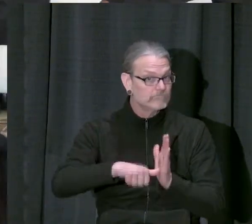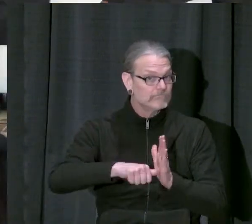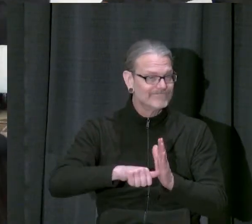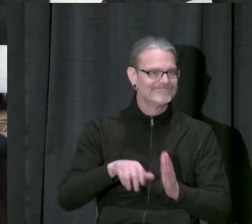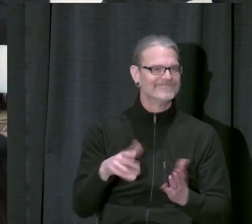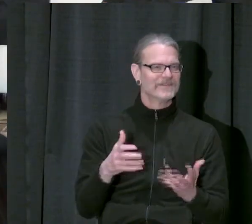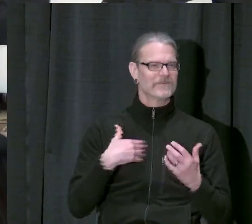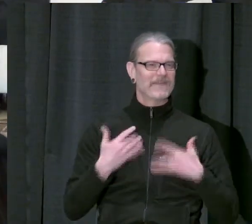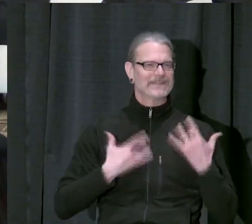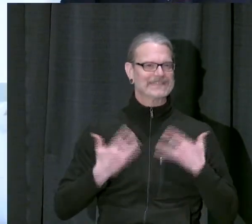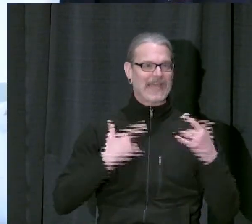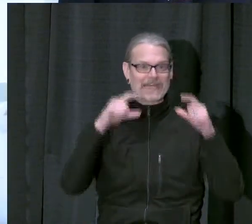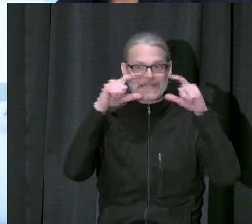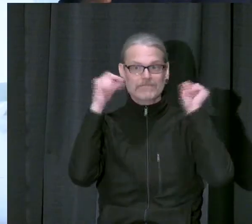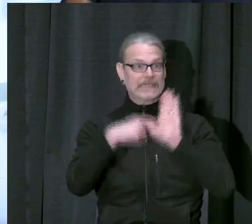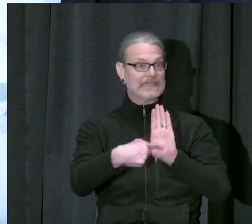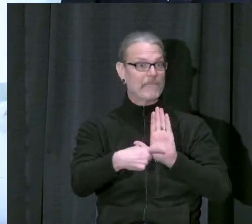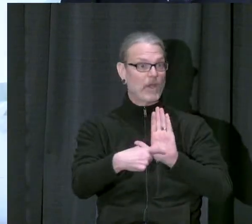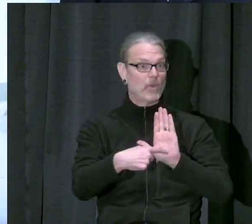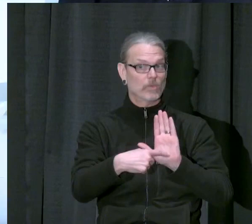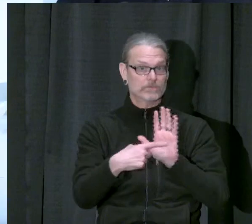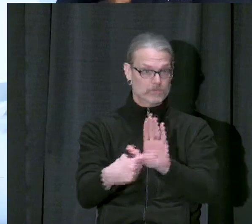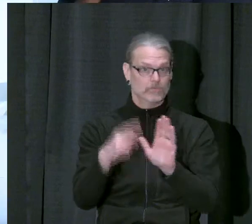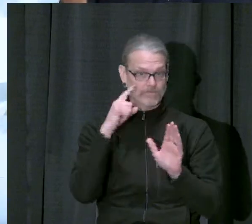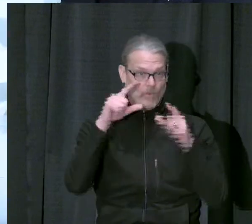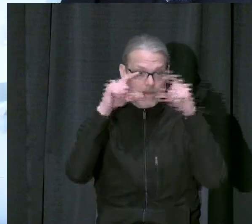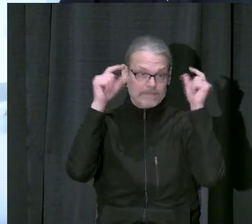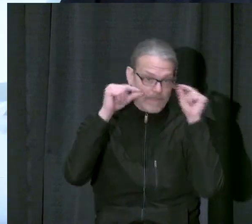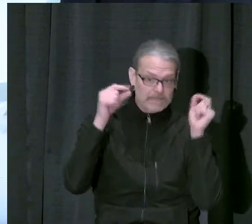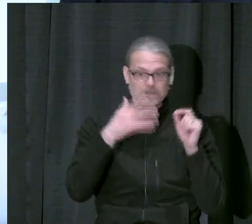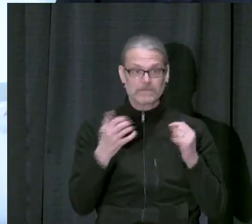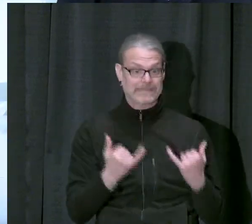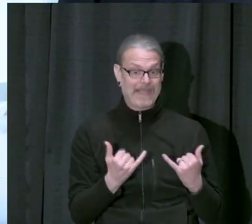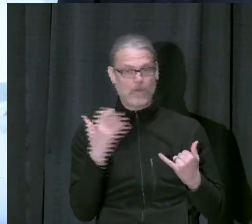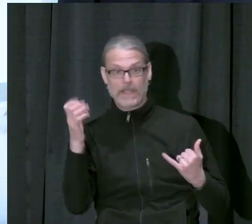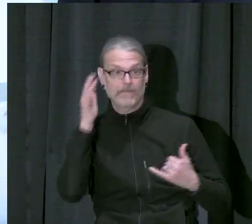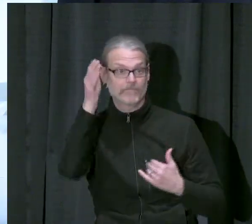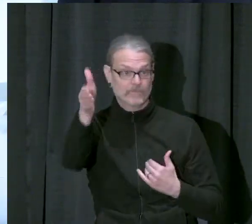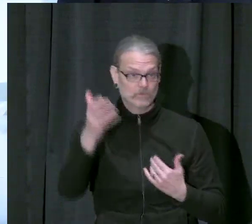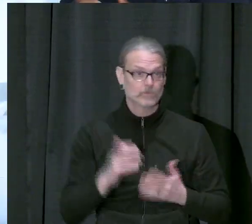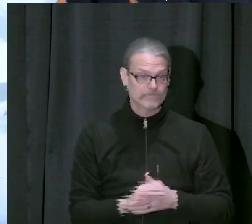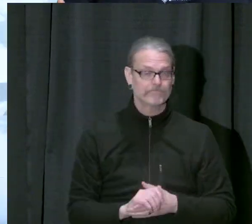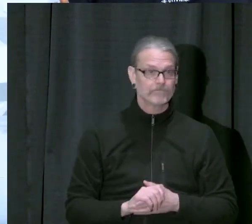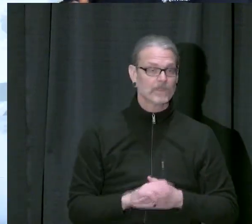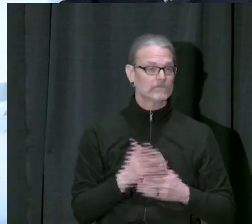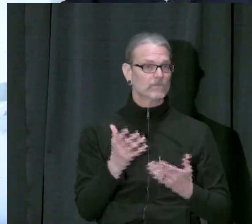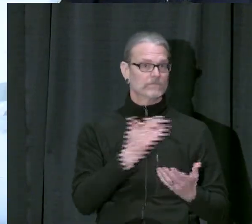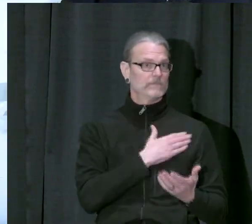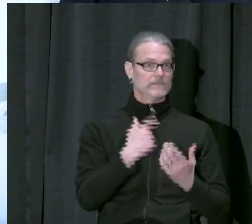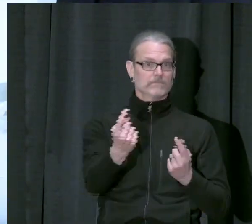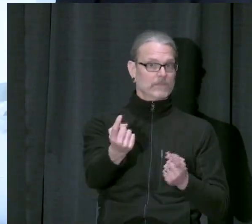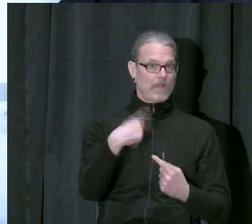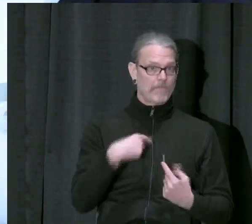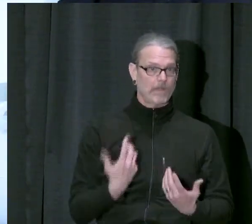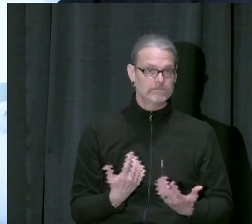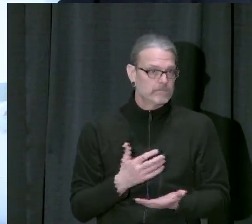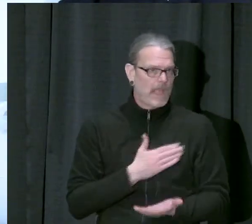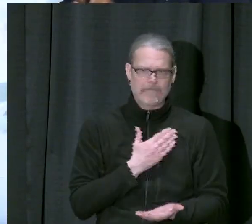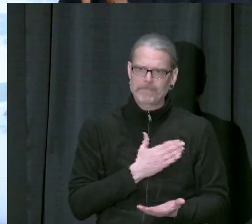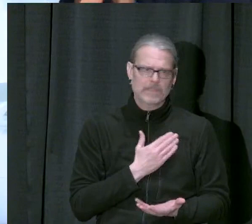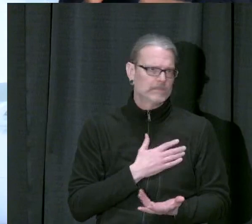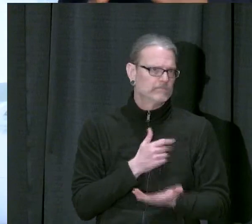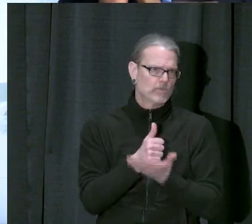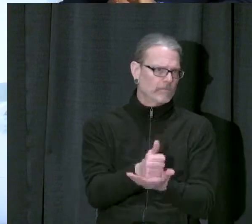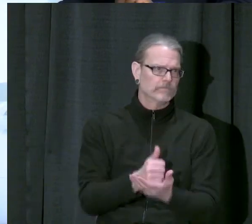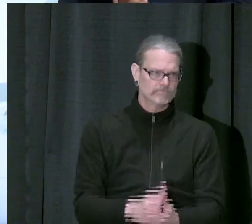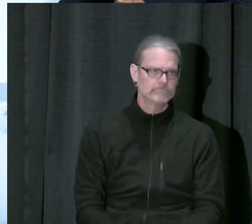exciting demos of the glasses to show you a little bit of the future and a lot of the present. So please drop by, and we'd be more than happy to have you. And we also